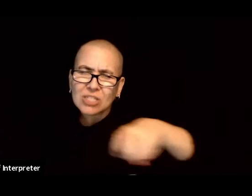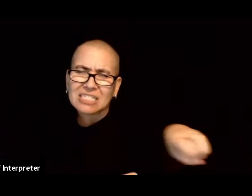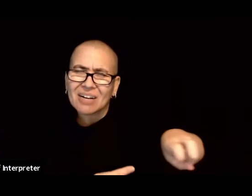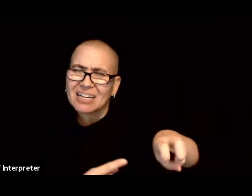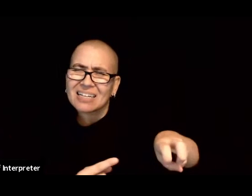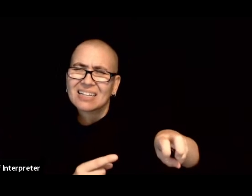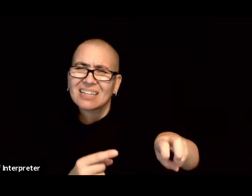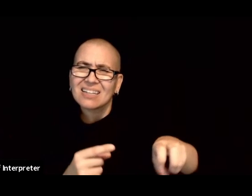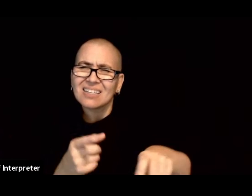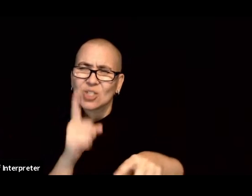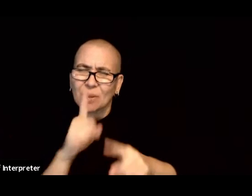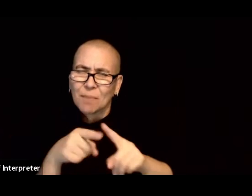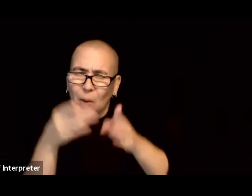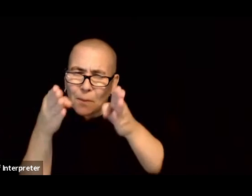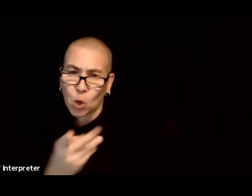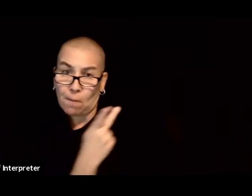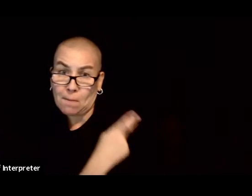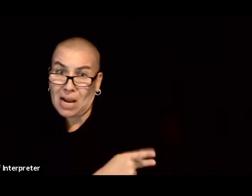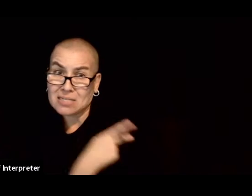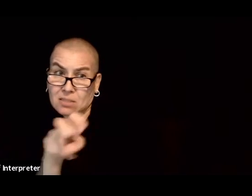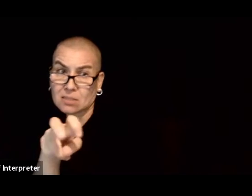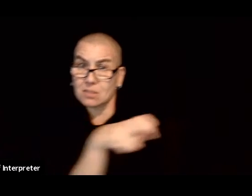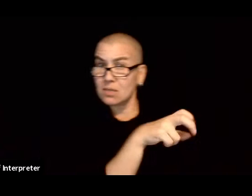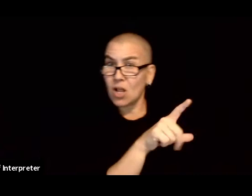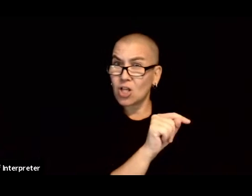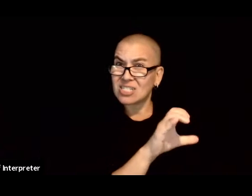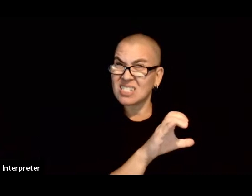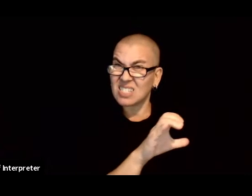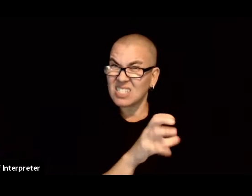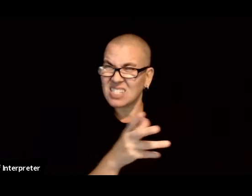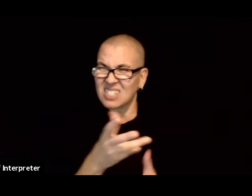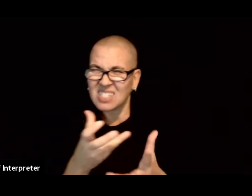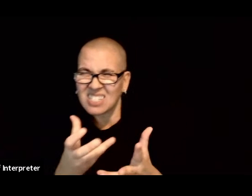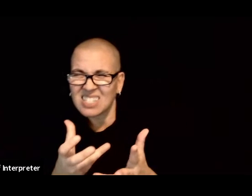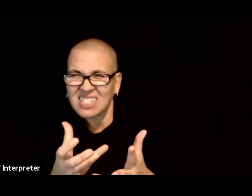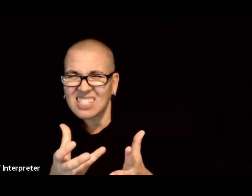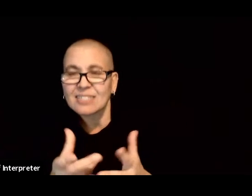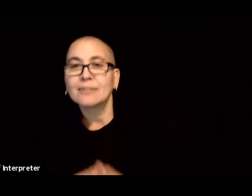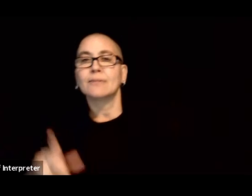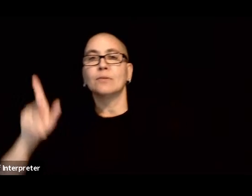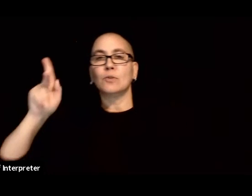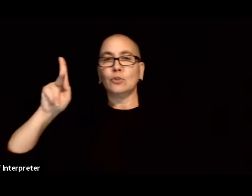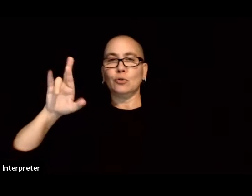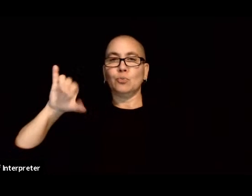that earlier on. I don't know if you have an update. Yes, I mean, we have looked at this